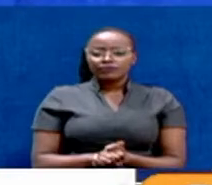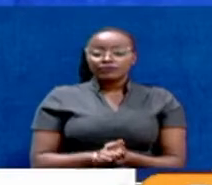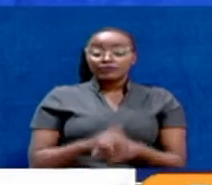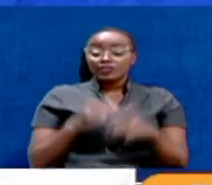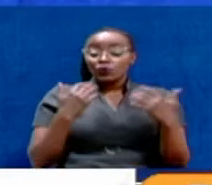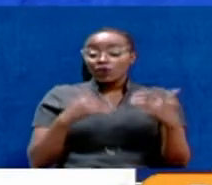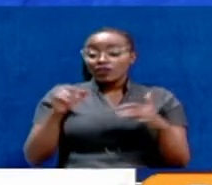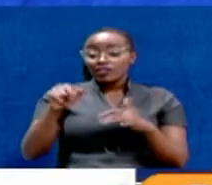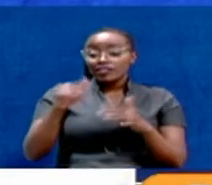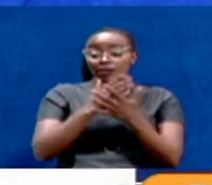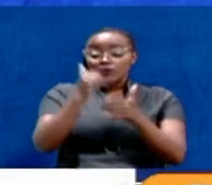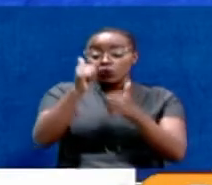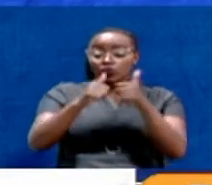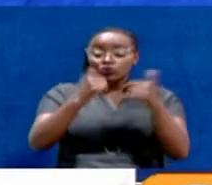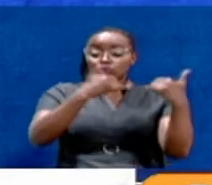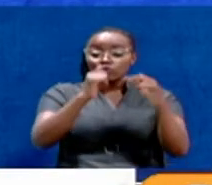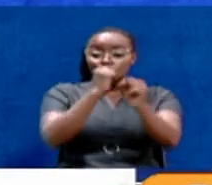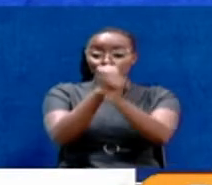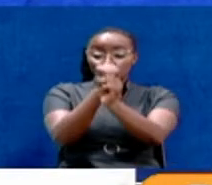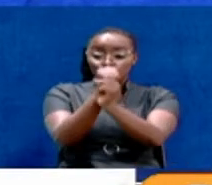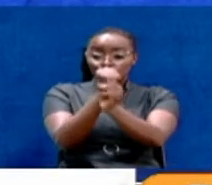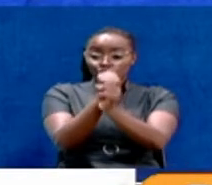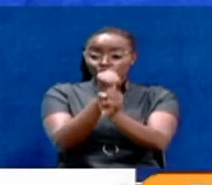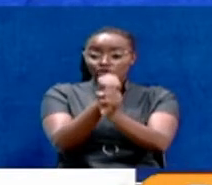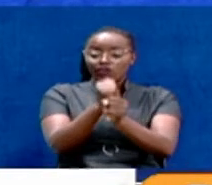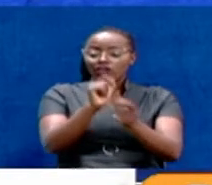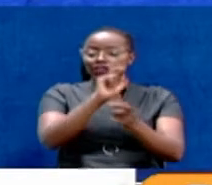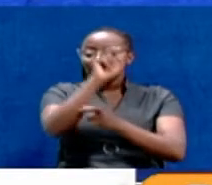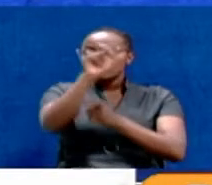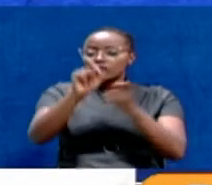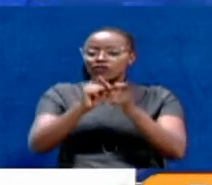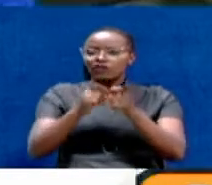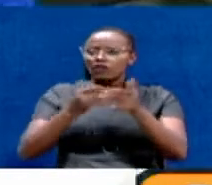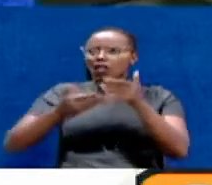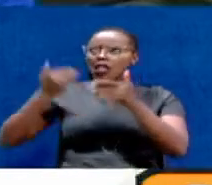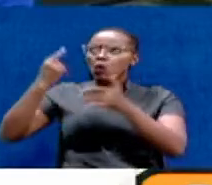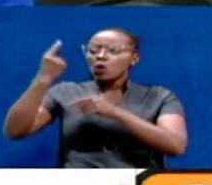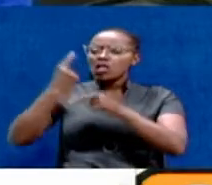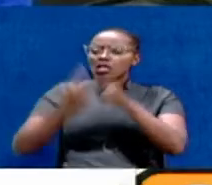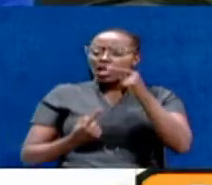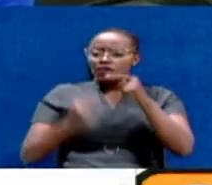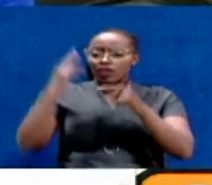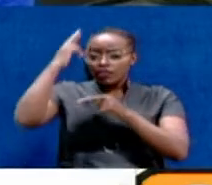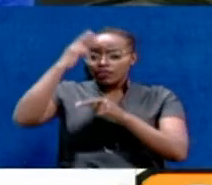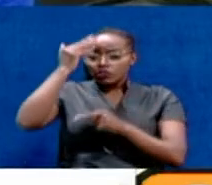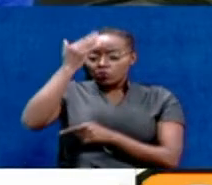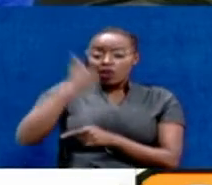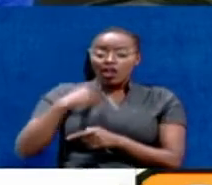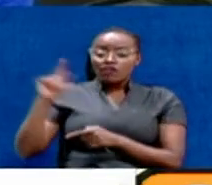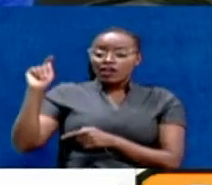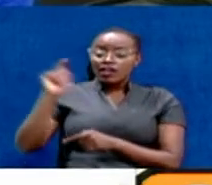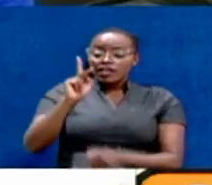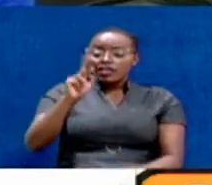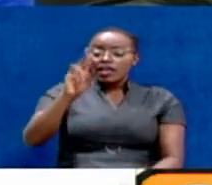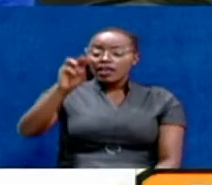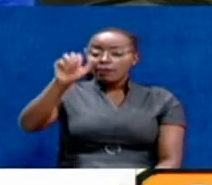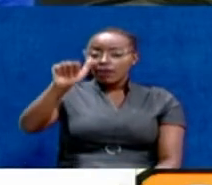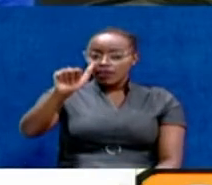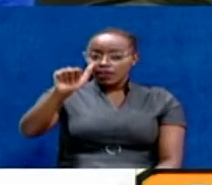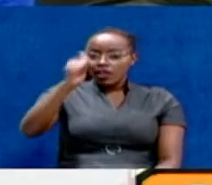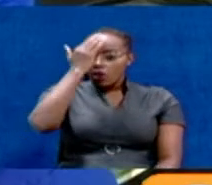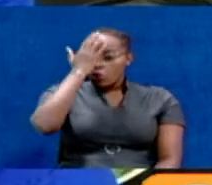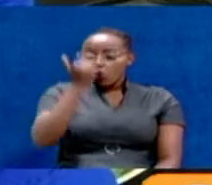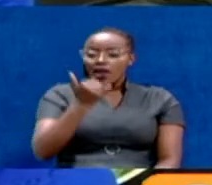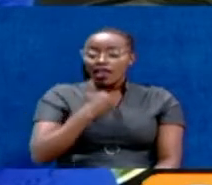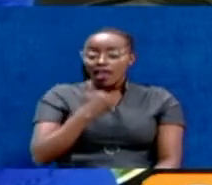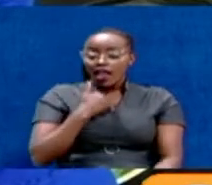Wow, that's something that we've been doing particularly for the last 1 year. That's why we have Kenya Maritime Authority, to